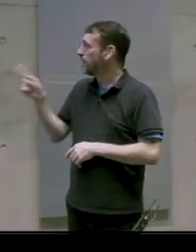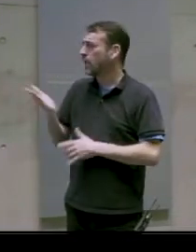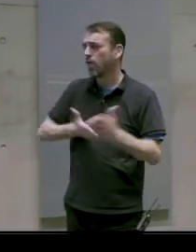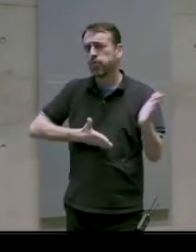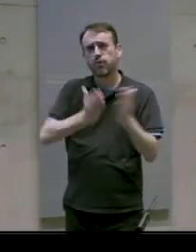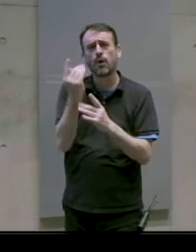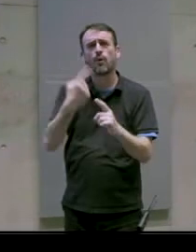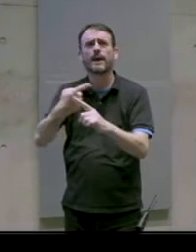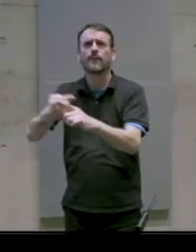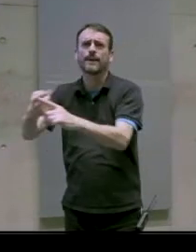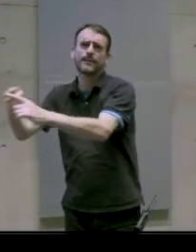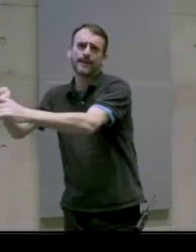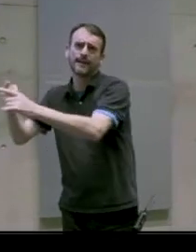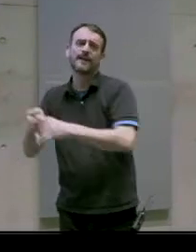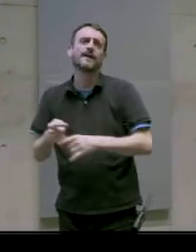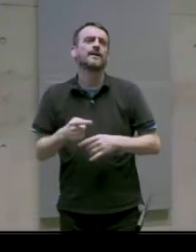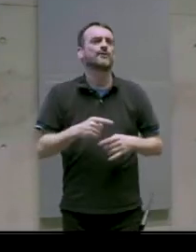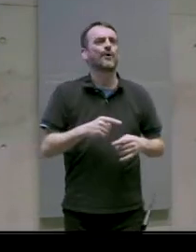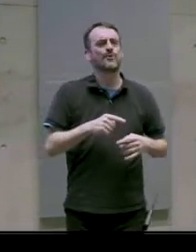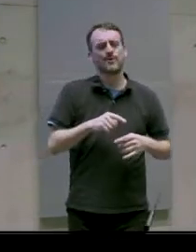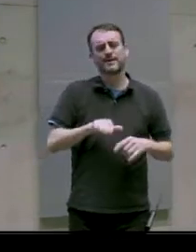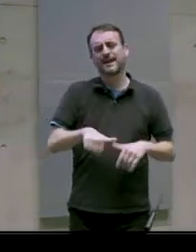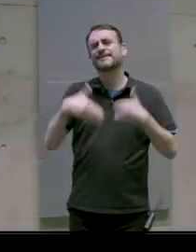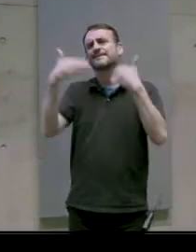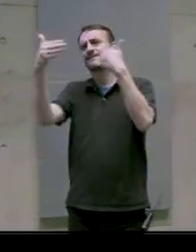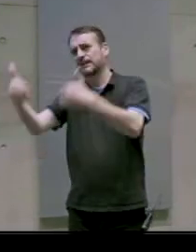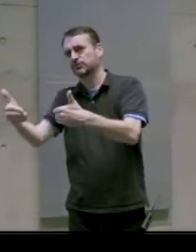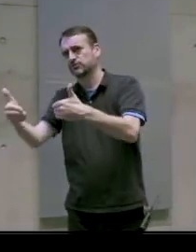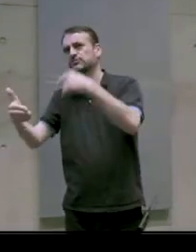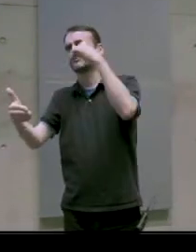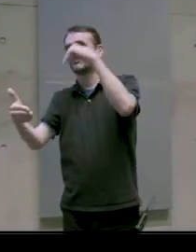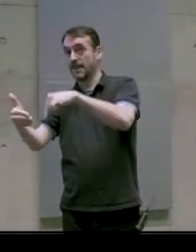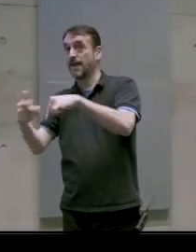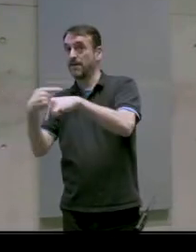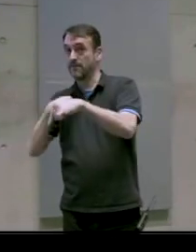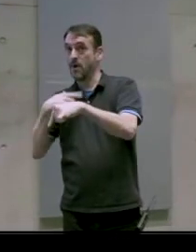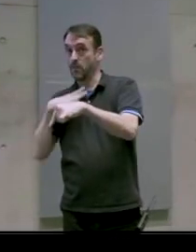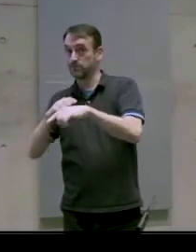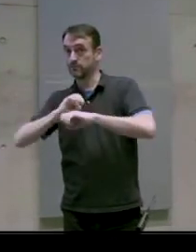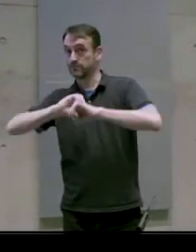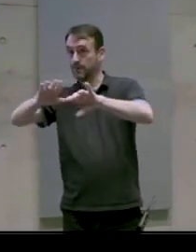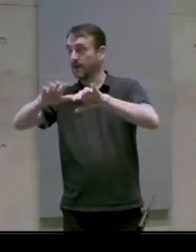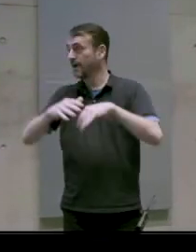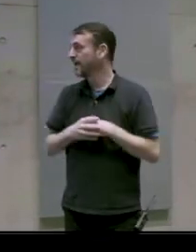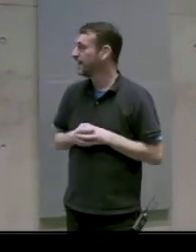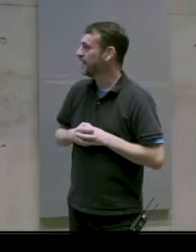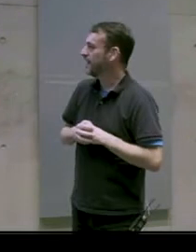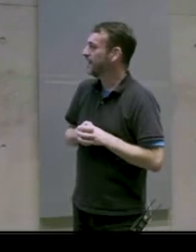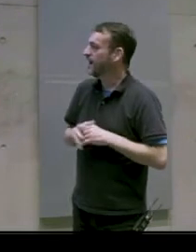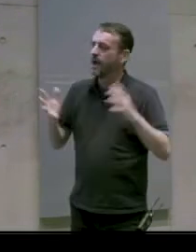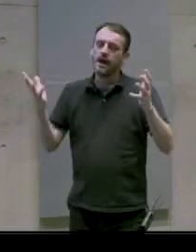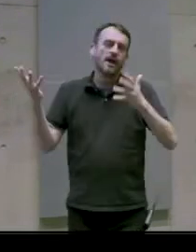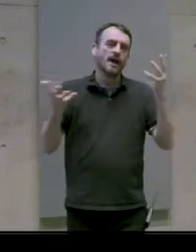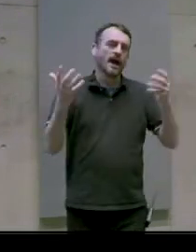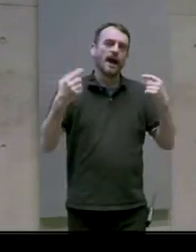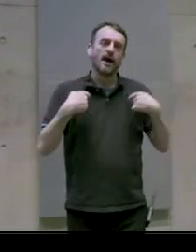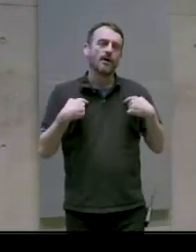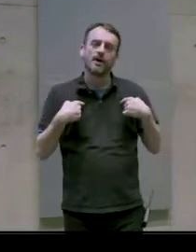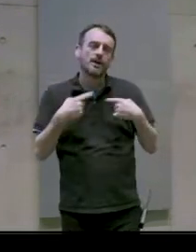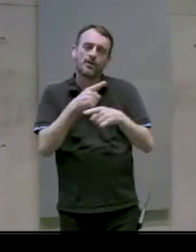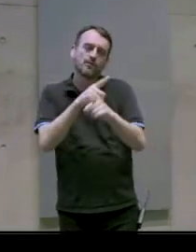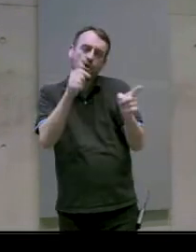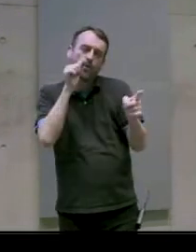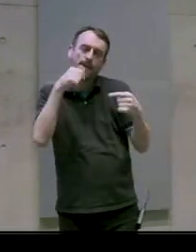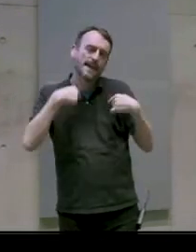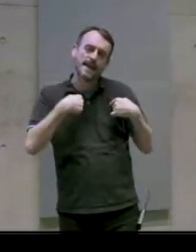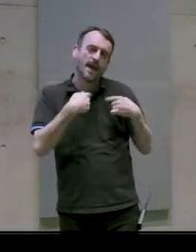right, I'm just going to go on to the next section because I've got to get to it, and I didn't realize I was... It's not, well, it is like me. Anyone knows that this